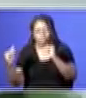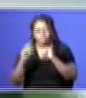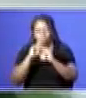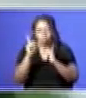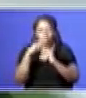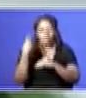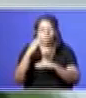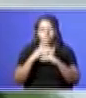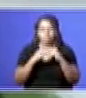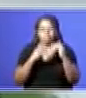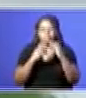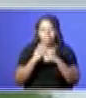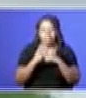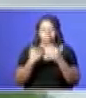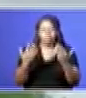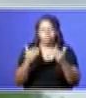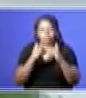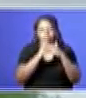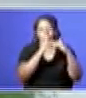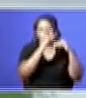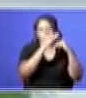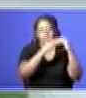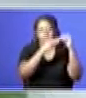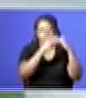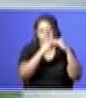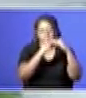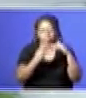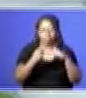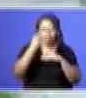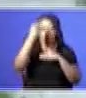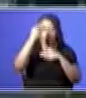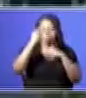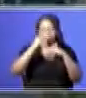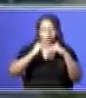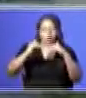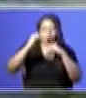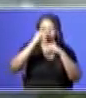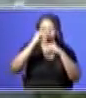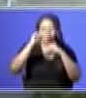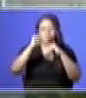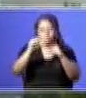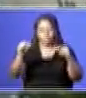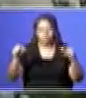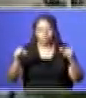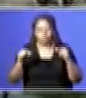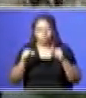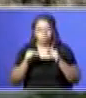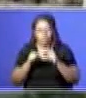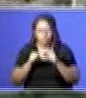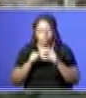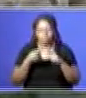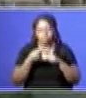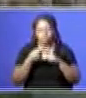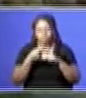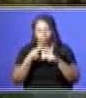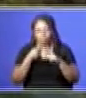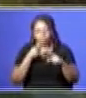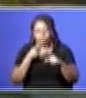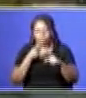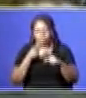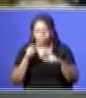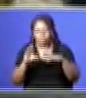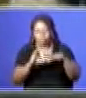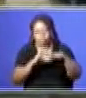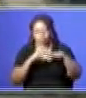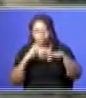build, building elevated off the ground, and building setback from the